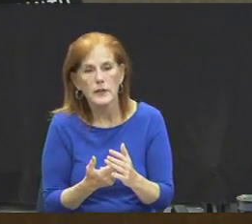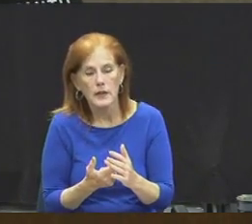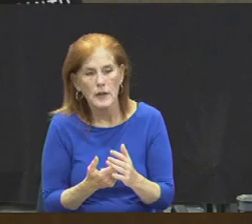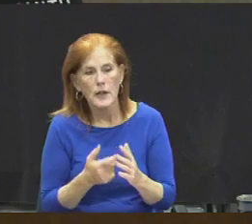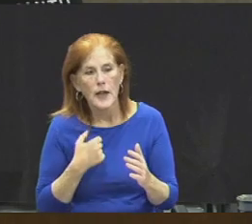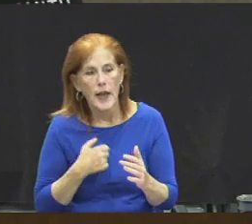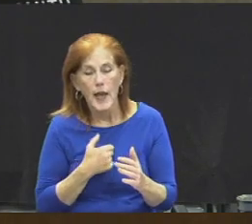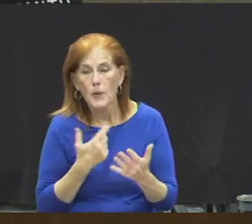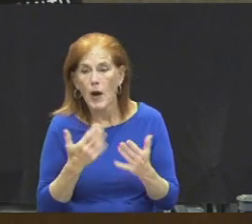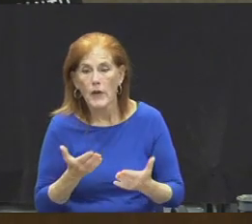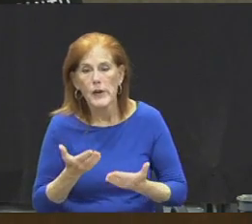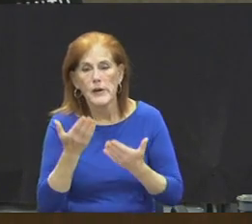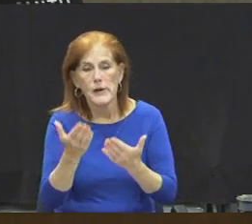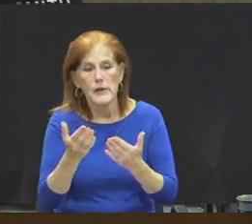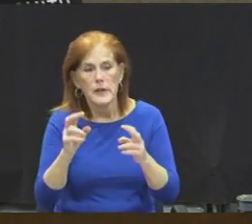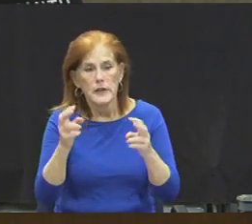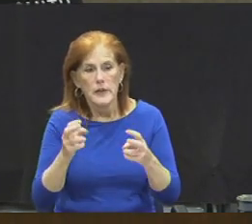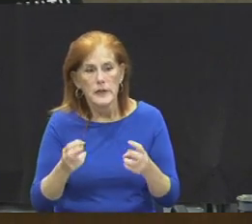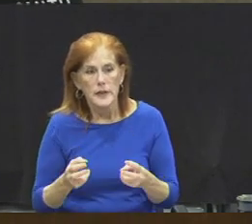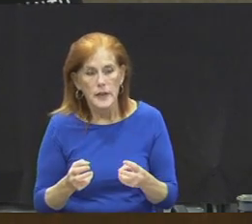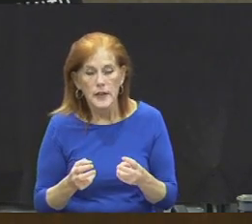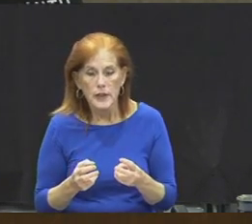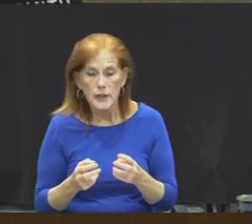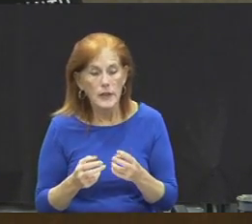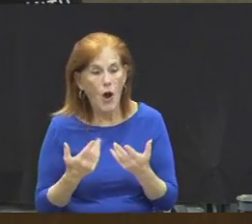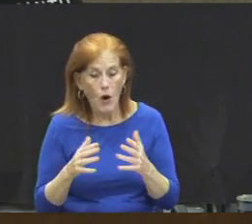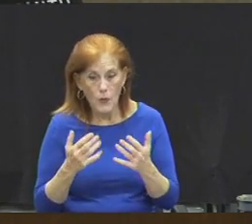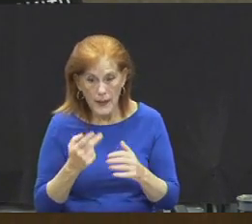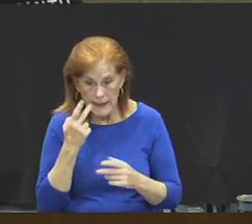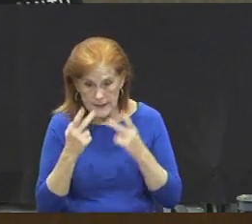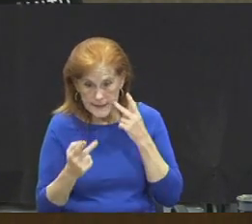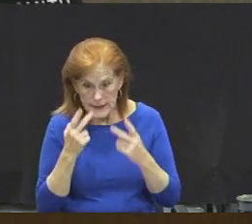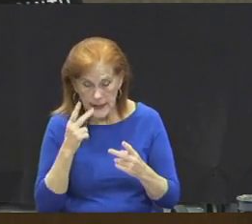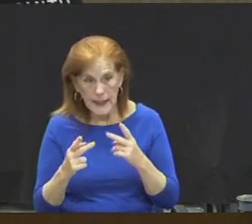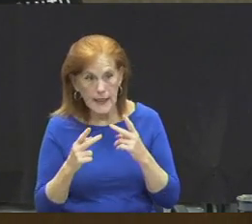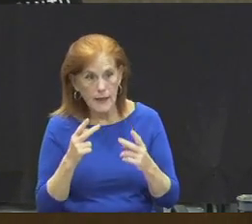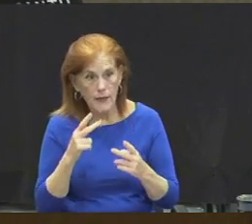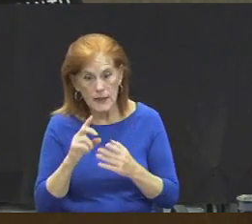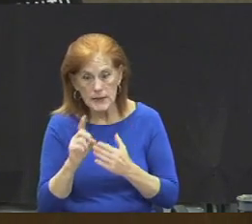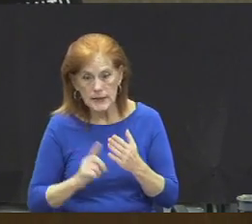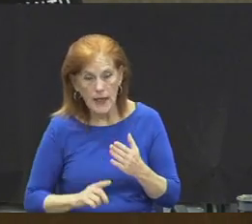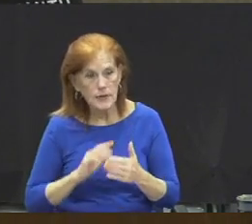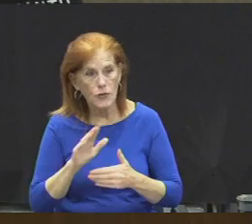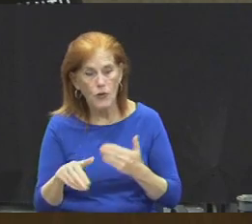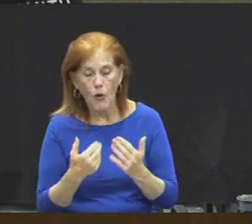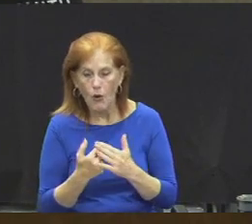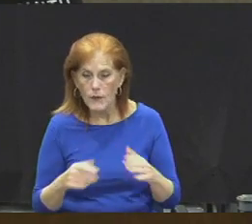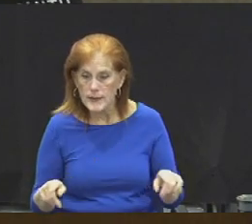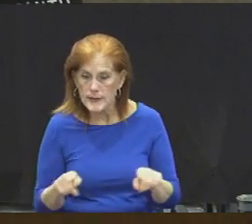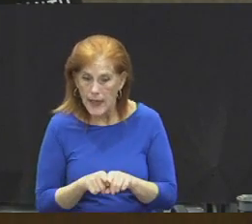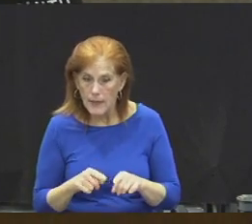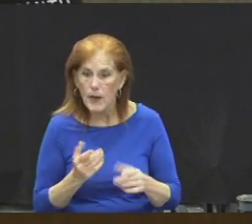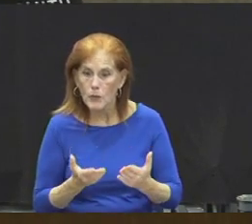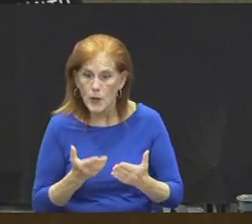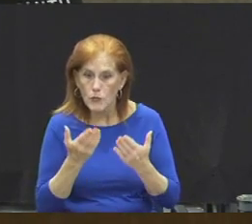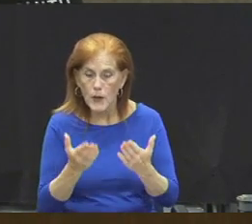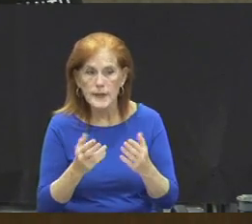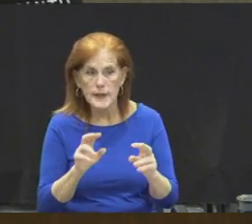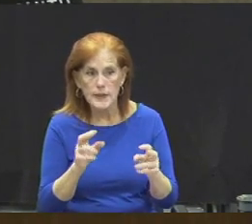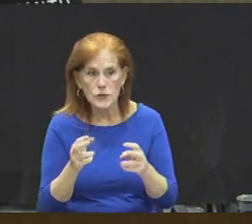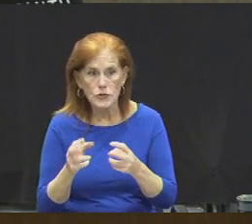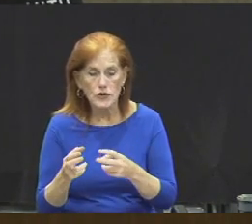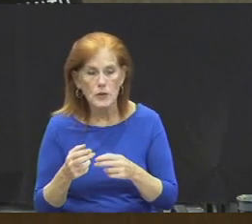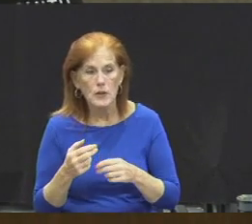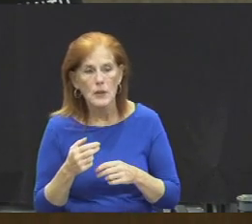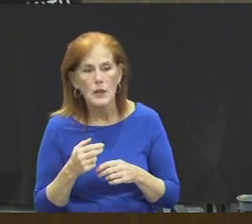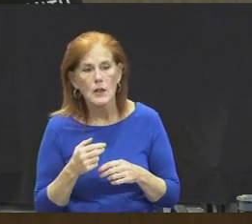started. And we raised some issues based on the renderings we were shown, and they're all the same. And didn't really want to raise